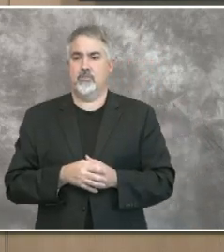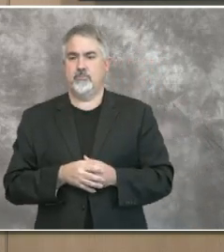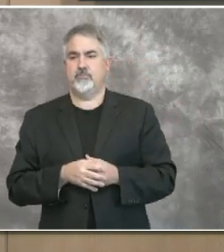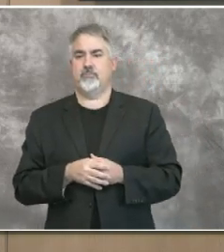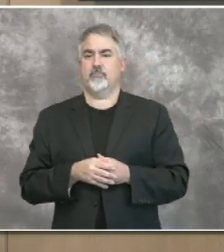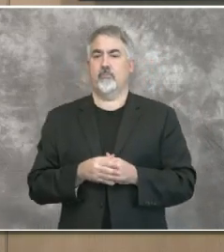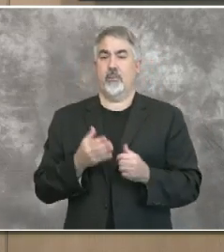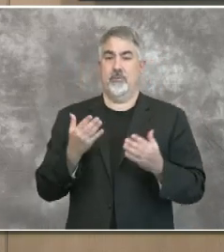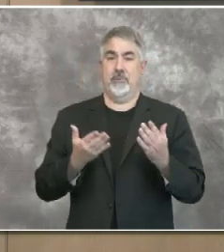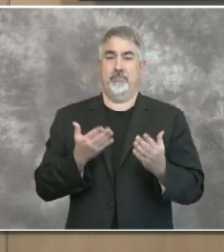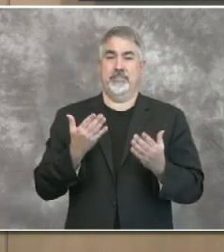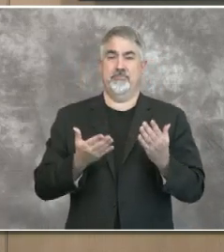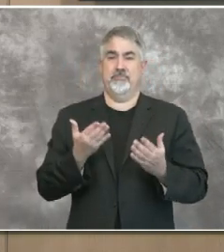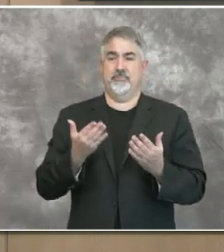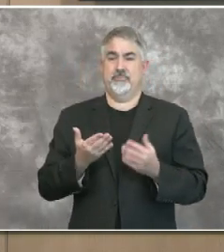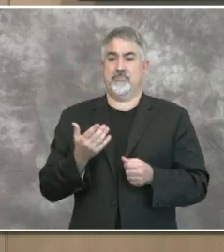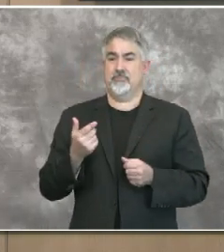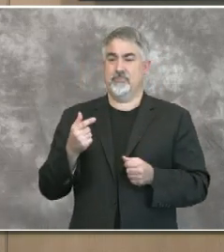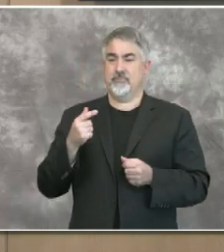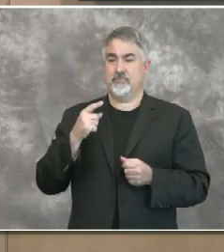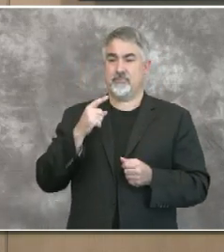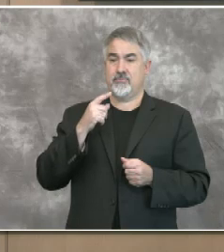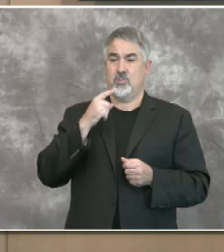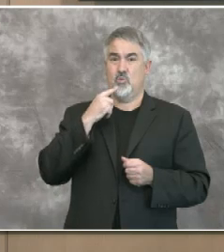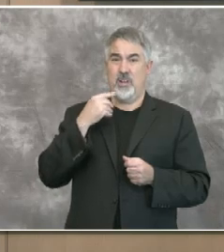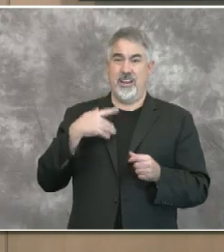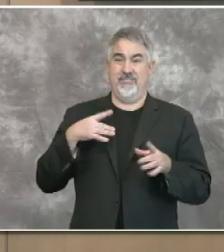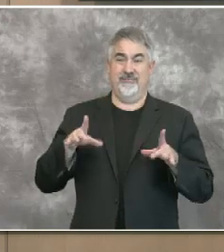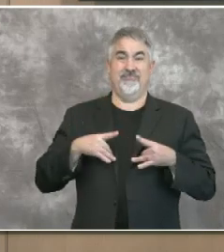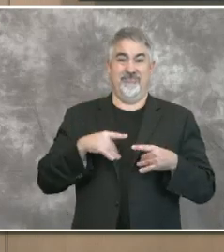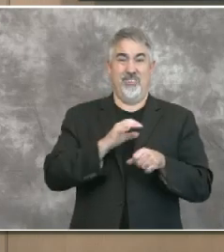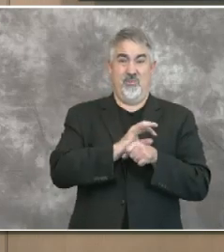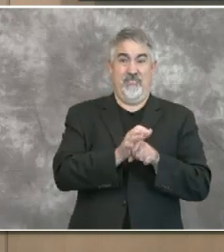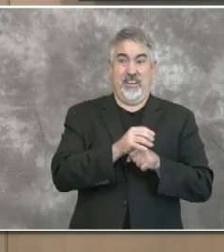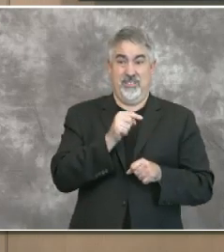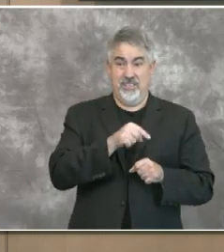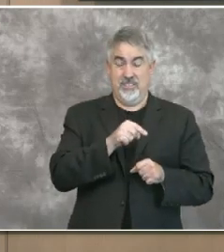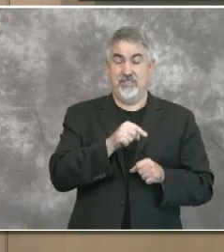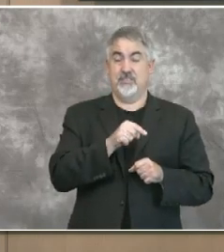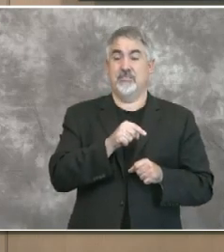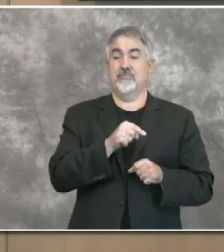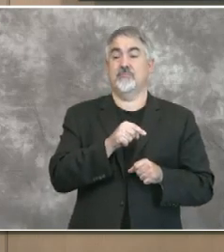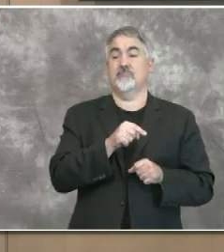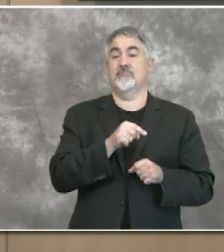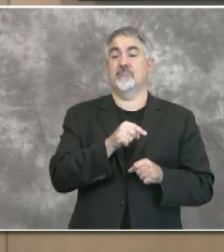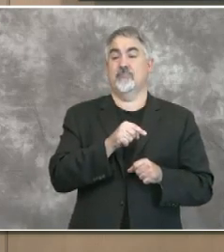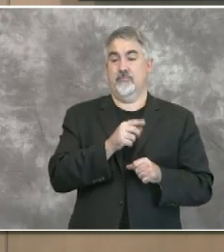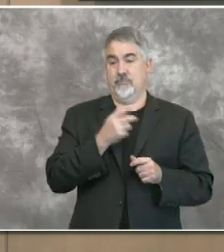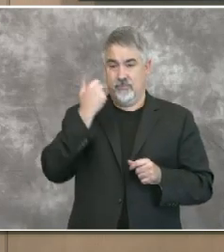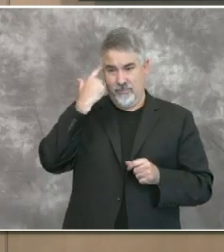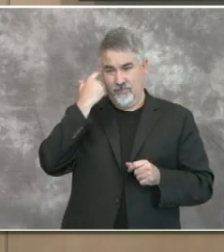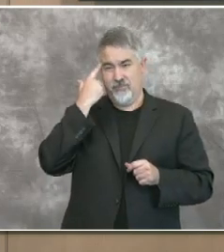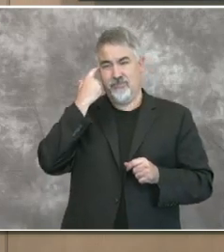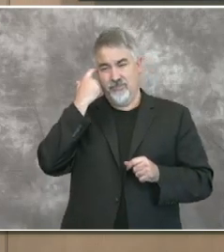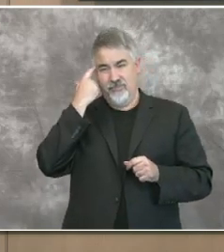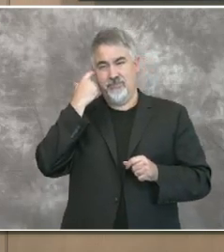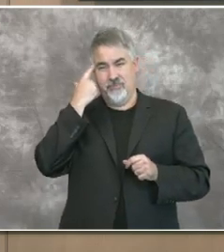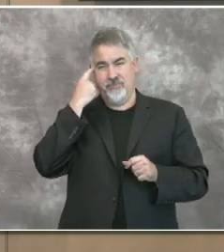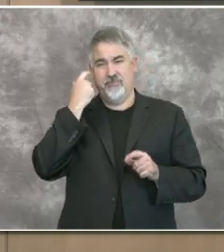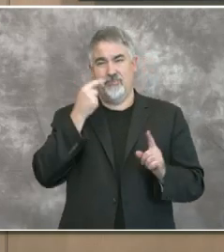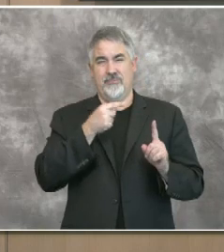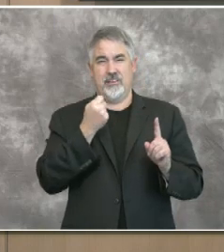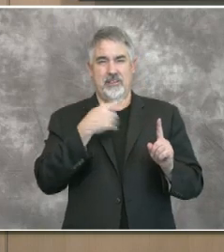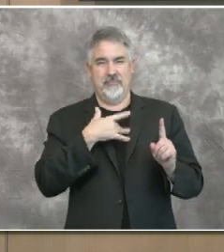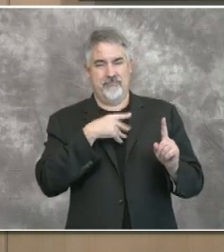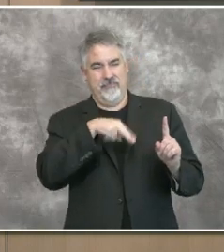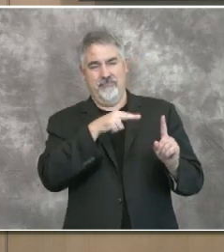with coronavirus, the best you can do is say that it might be a probable case rather than a confirmed case. And up until now, we've only talked about